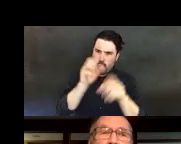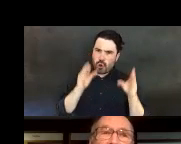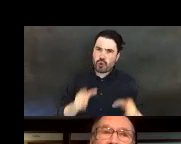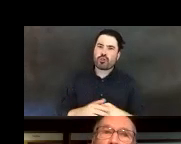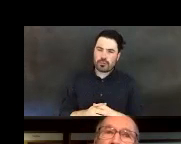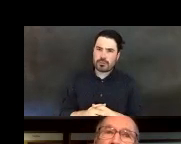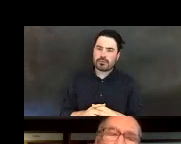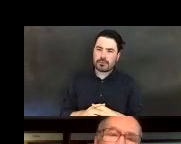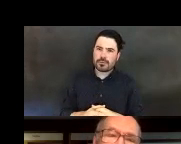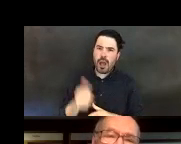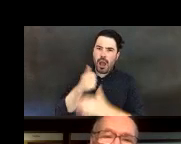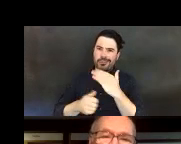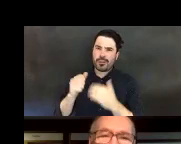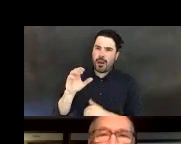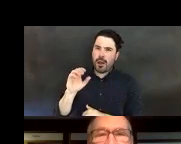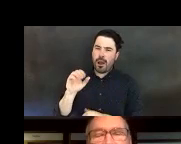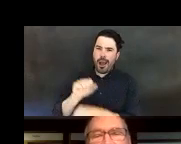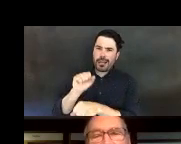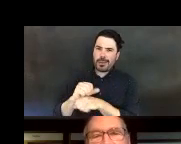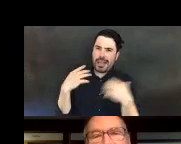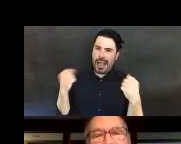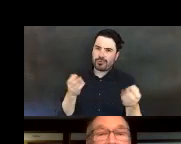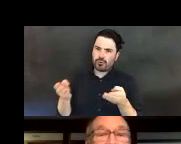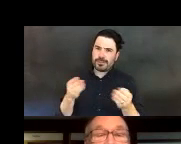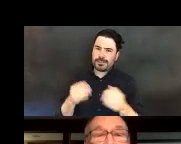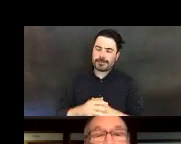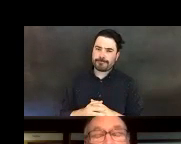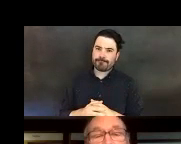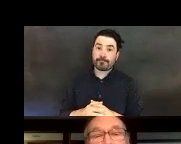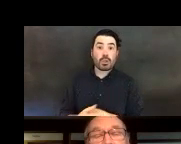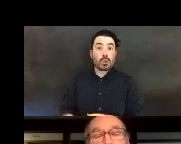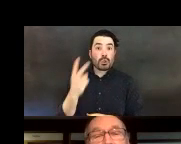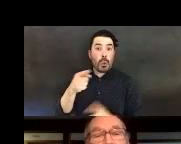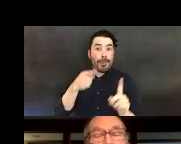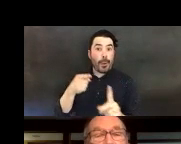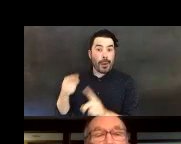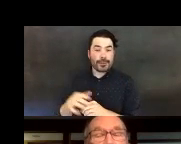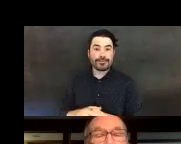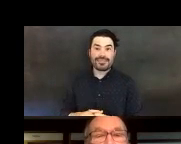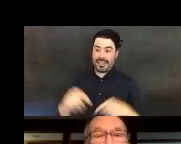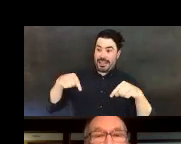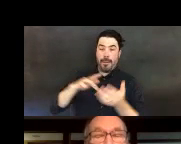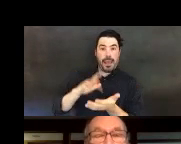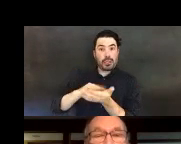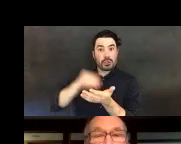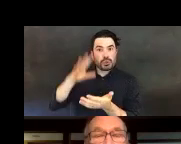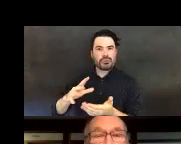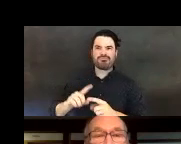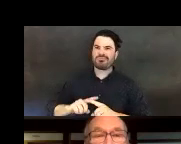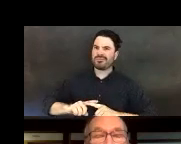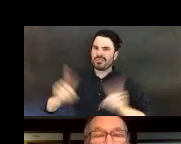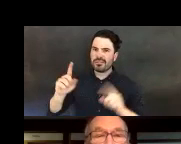Two final points. One is it's a different year for our learners. Our medical students and people applying